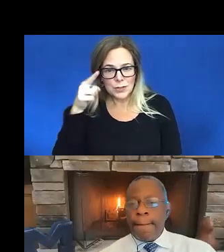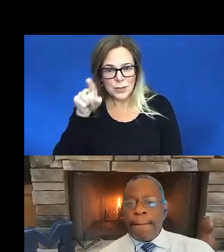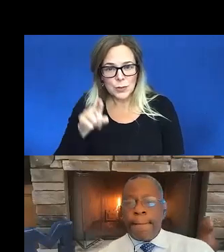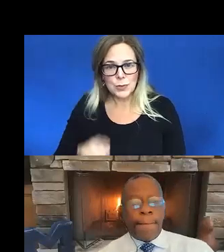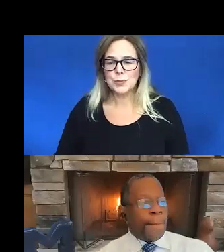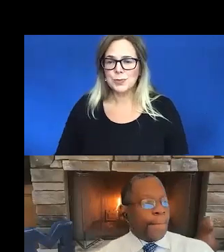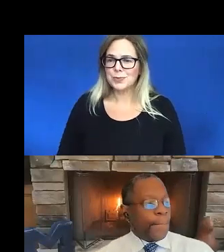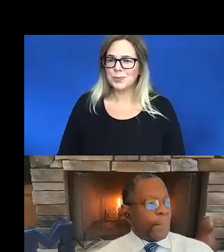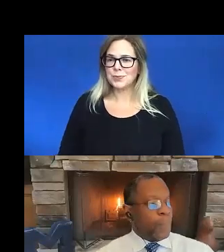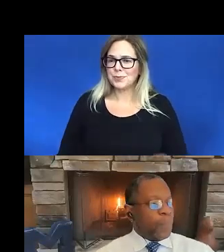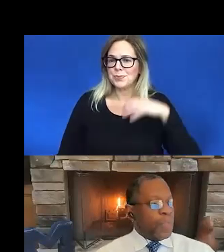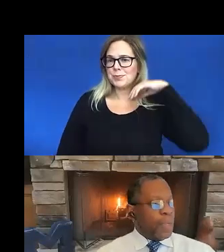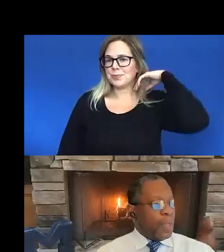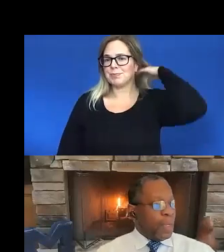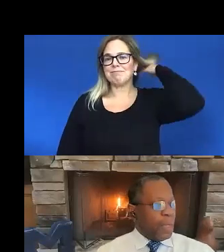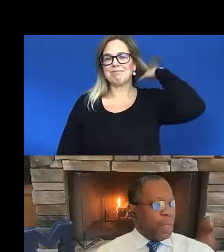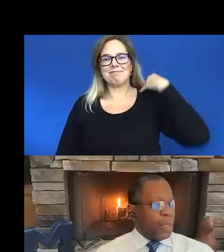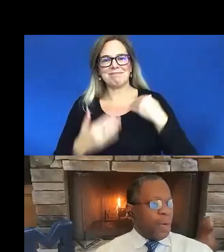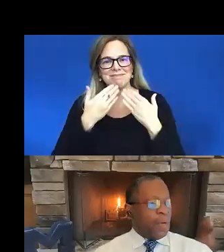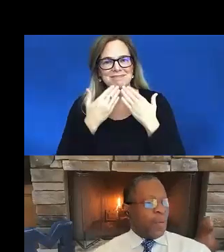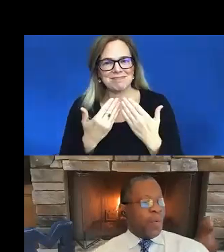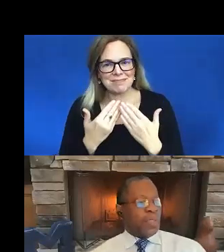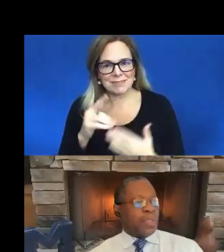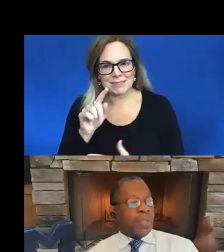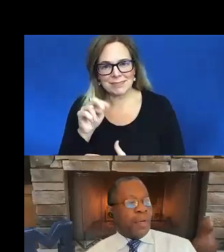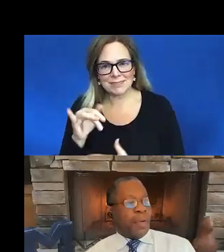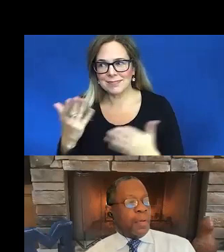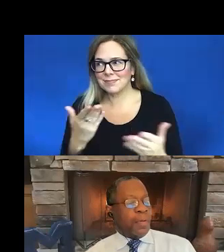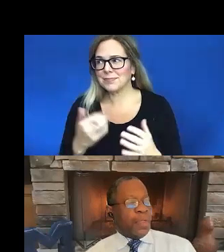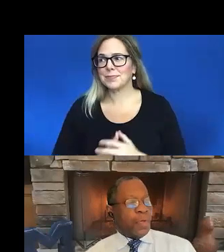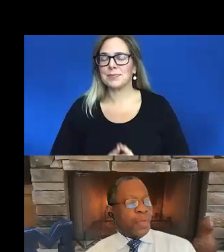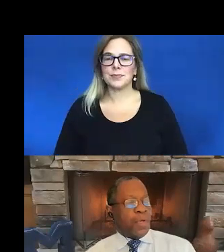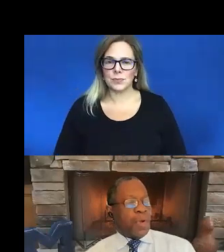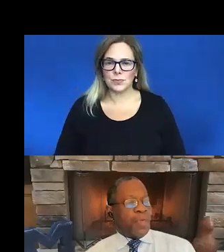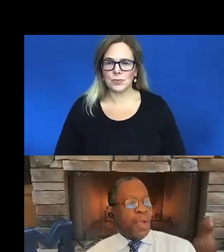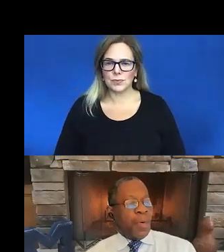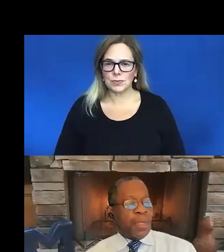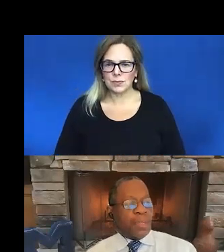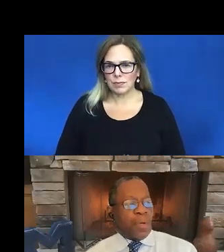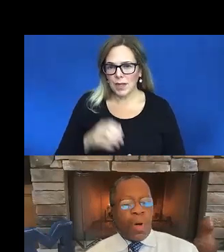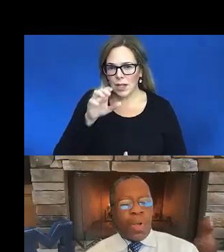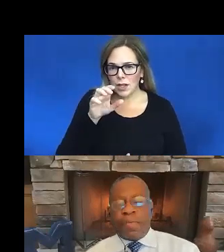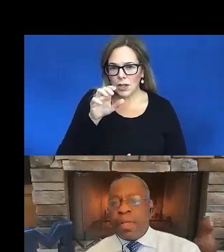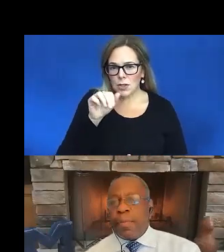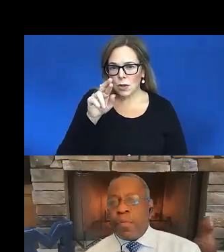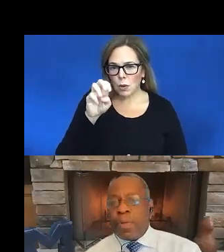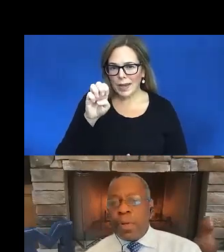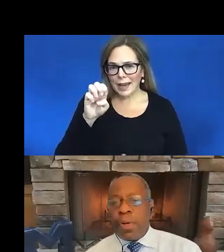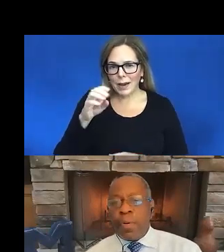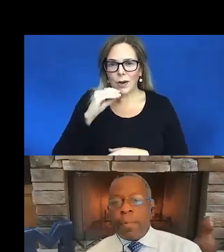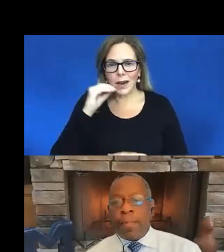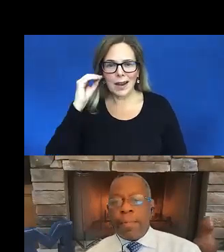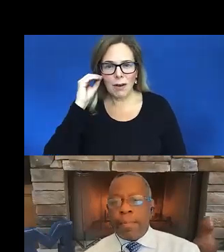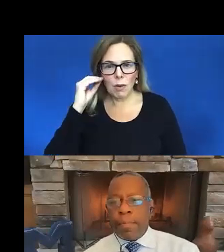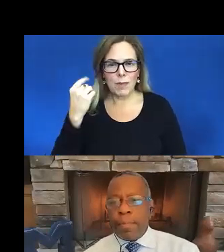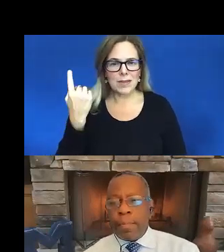Thanks, Tony. I'm here. A care at home question. Are there only certain geographic areas that qualify for care at